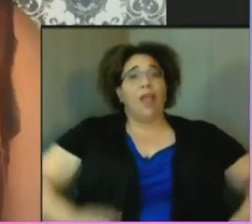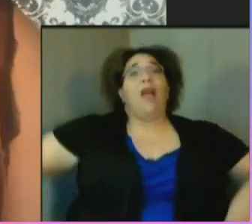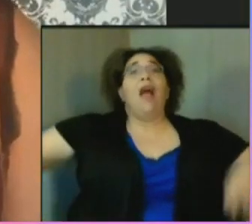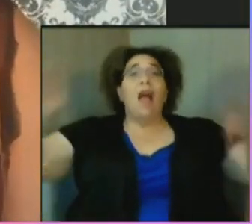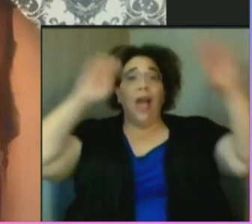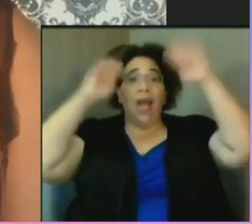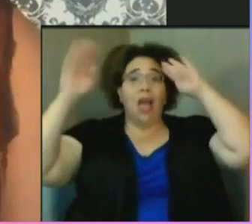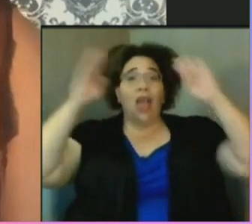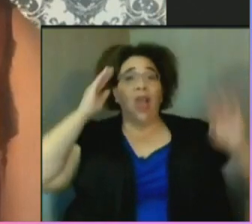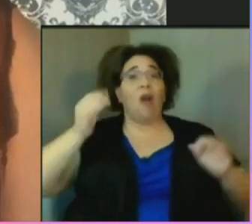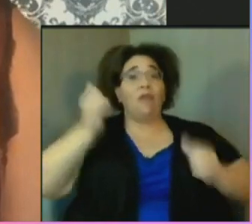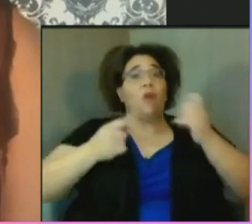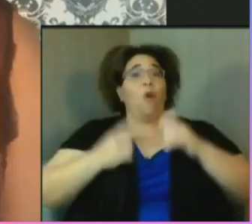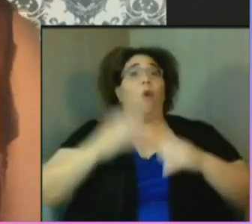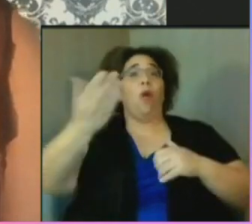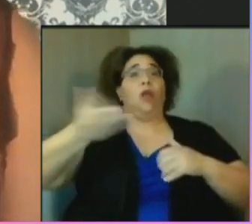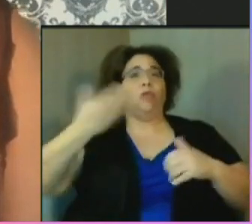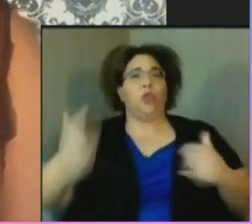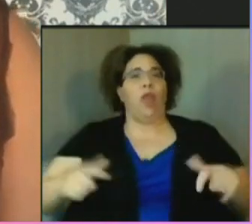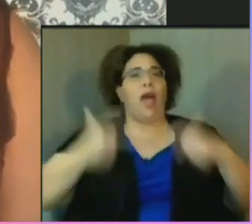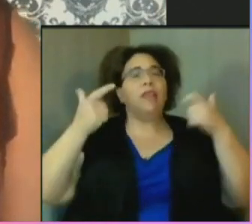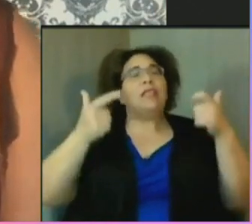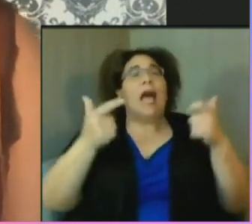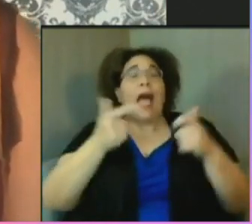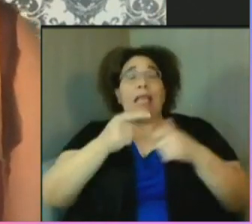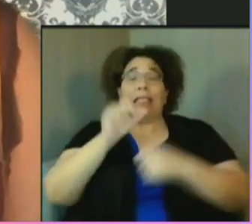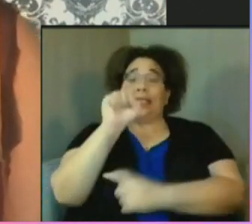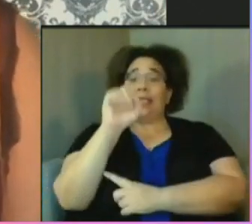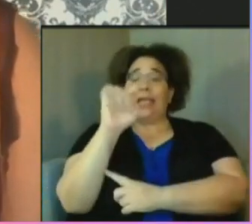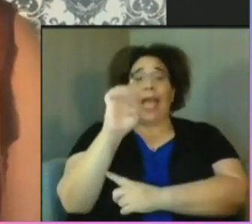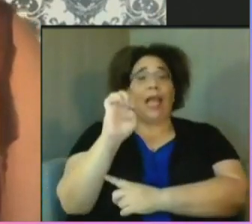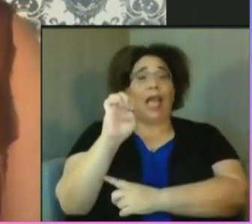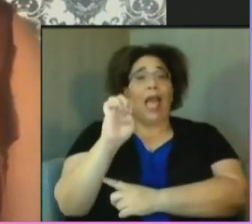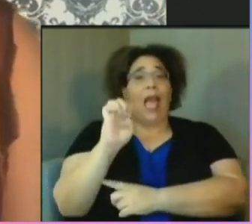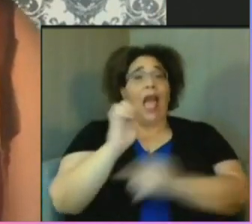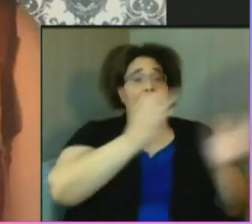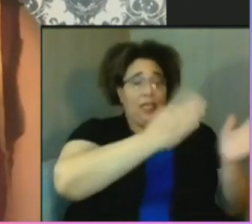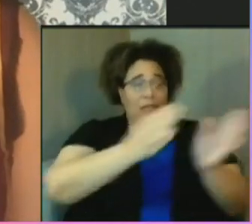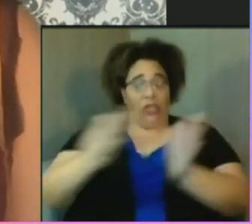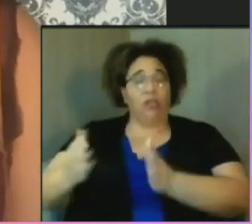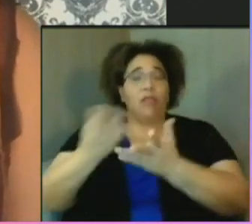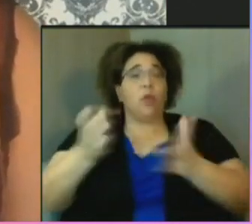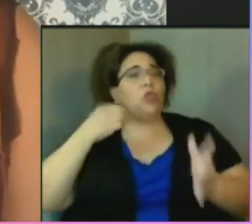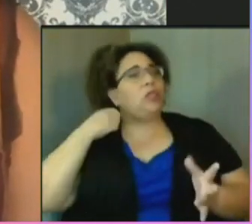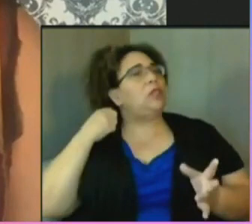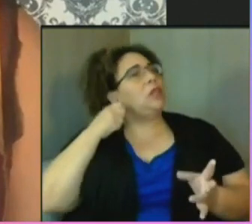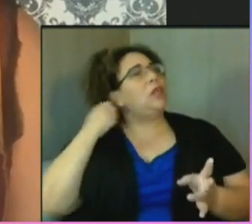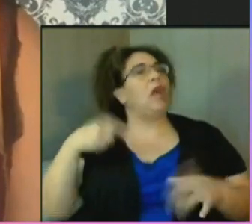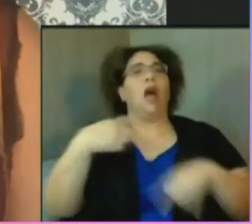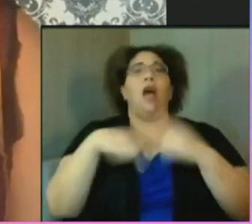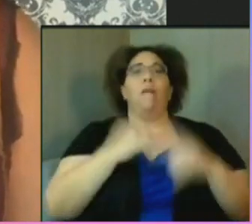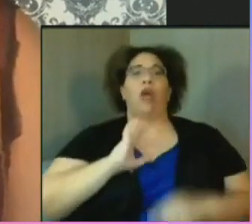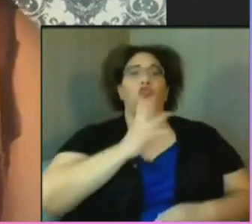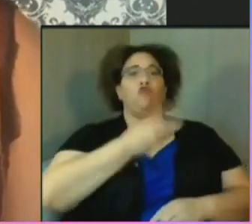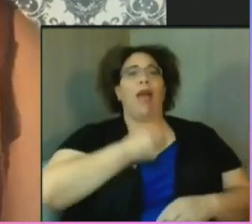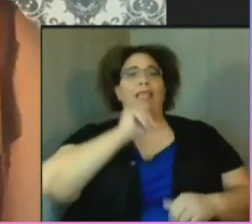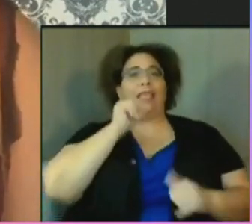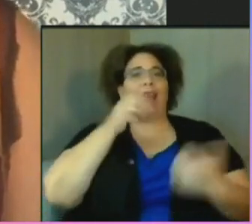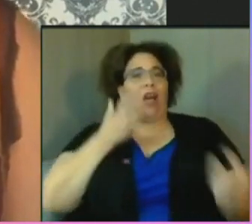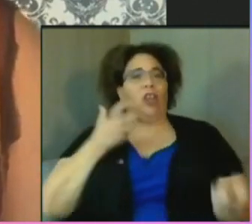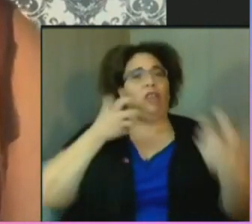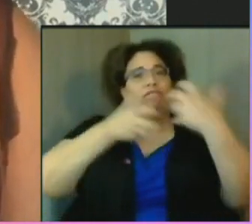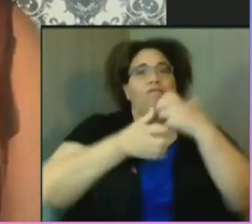Hello, I'm Imara Jones, and welcome to Lives at Stake, a series of monthly discussions about issues facing transgender and gender nonconforming